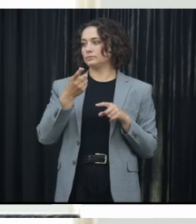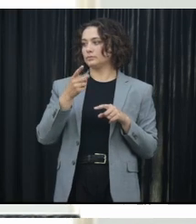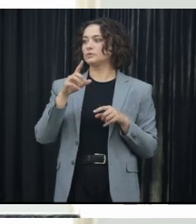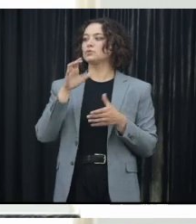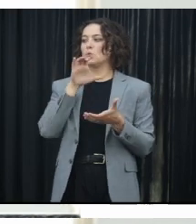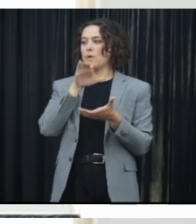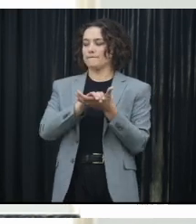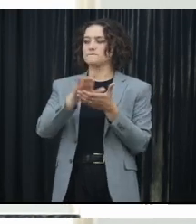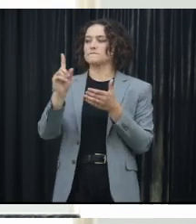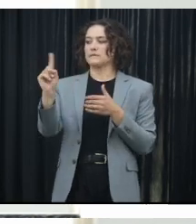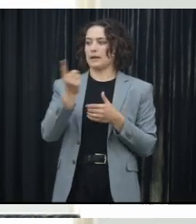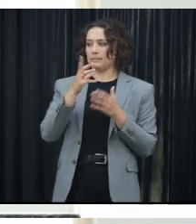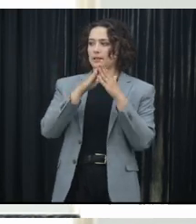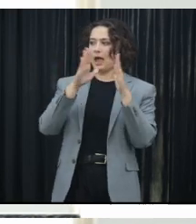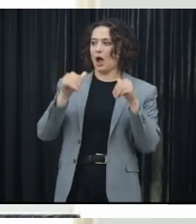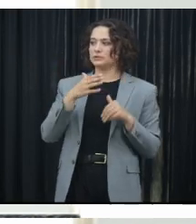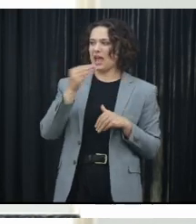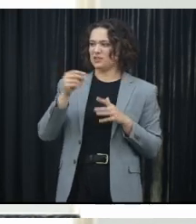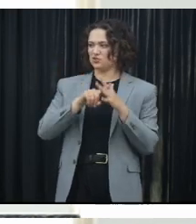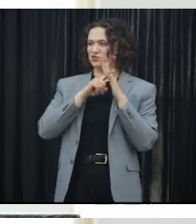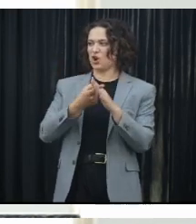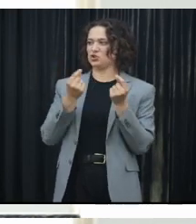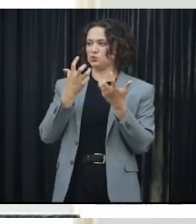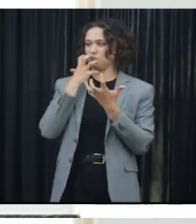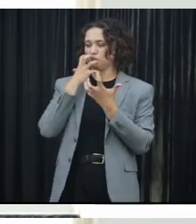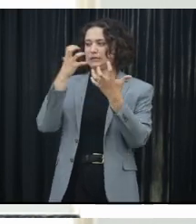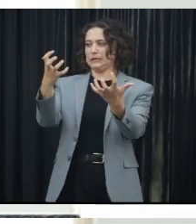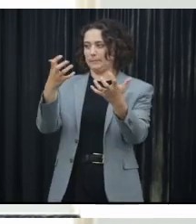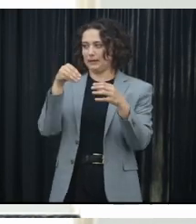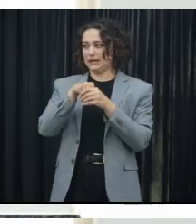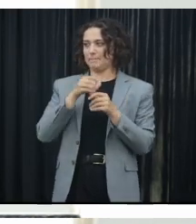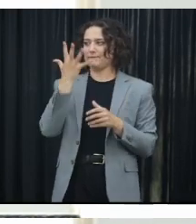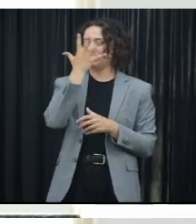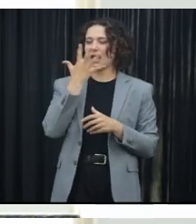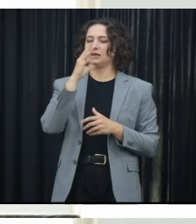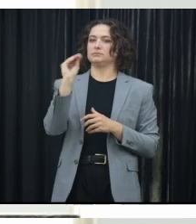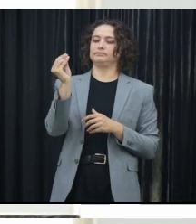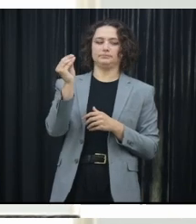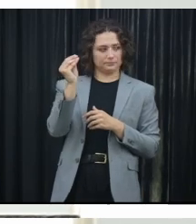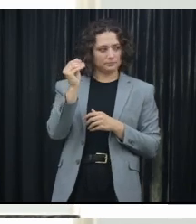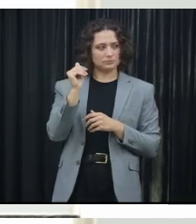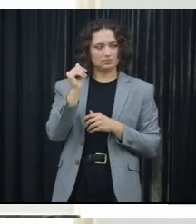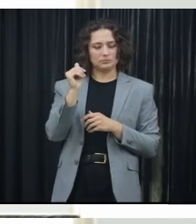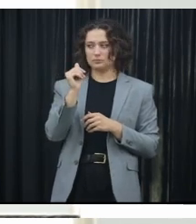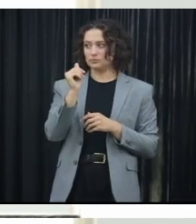me, and just started screaming in my face. So I said, you know, back off,